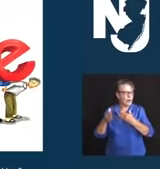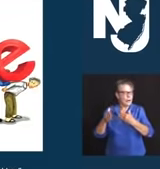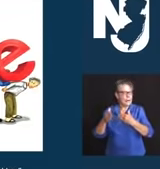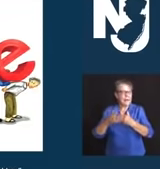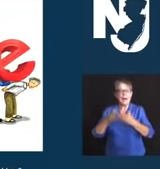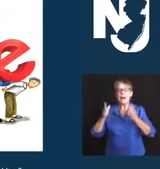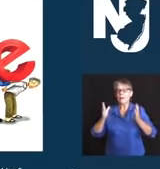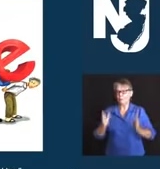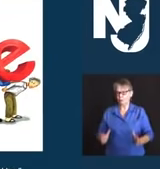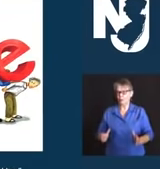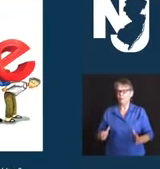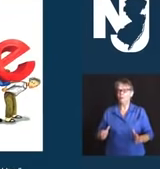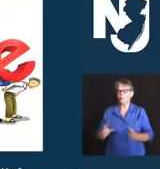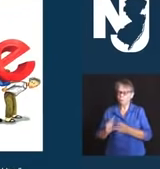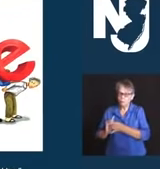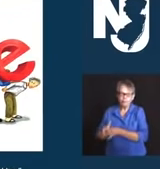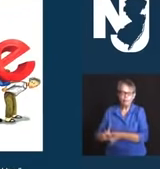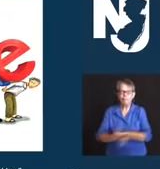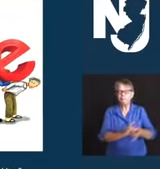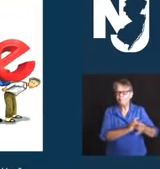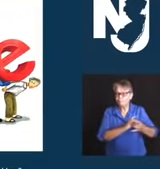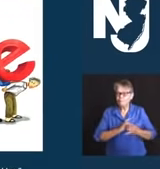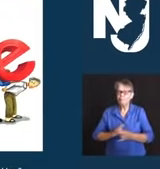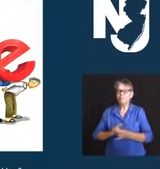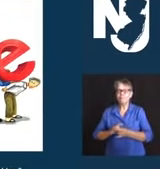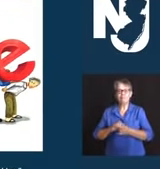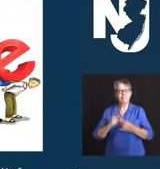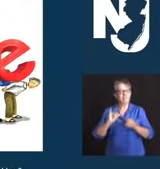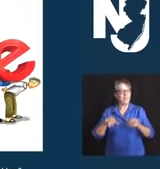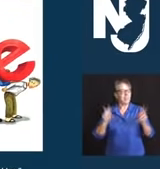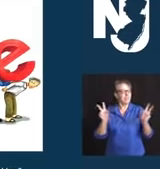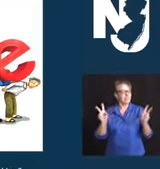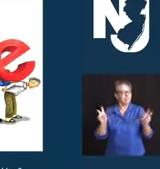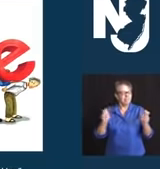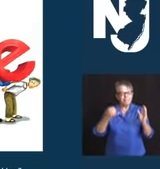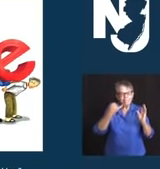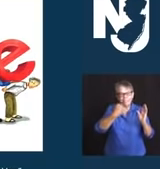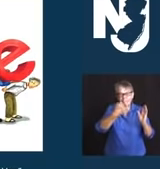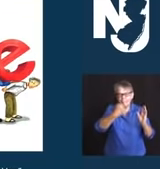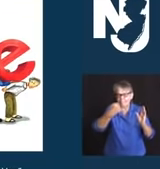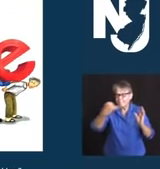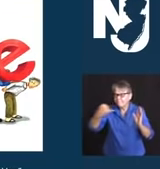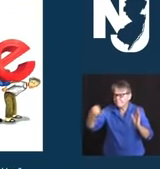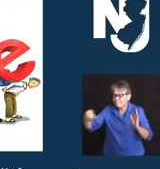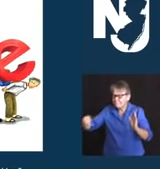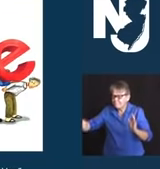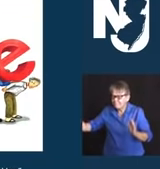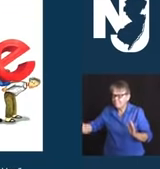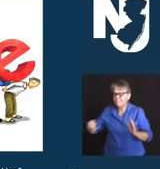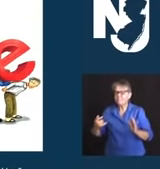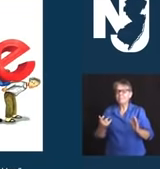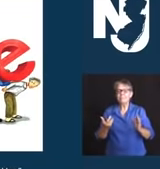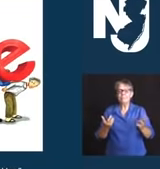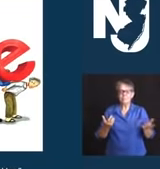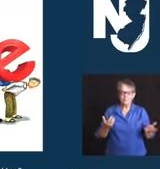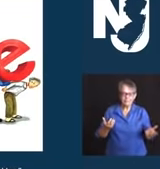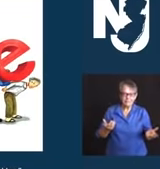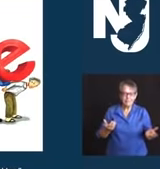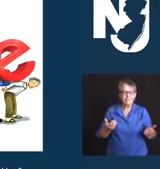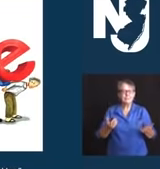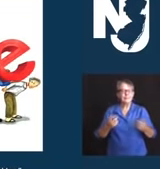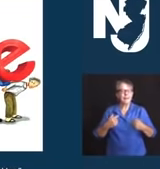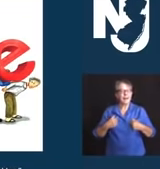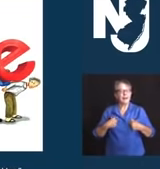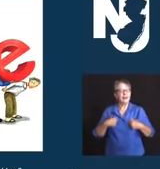of our communities. And I quote Yuan, "I show kindness by treating all different kinds of people as my